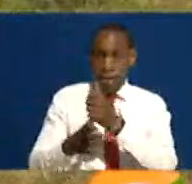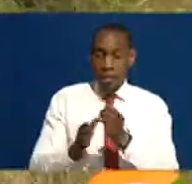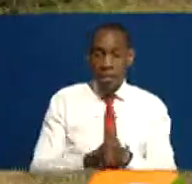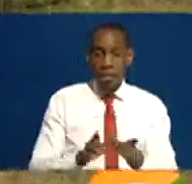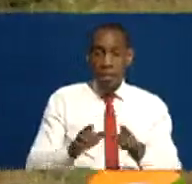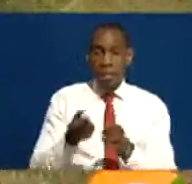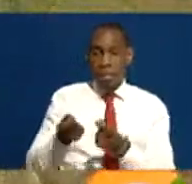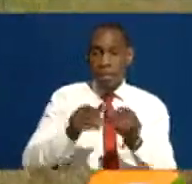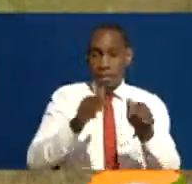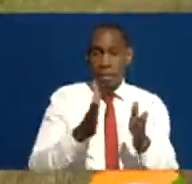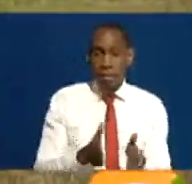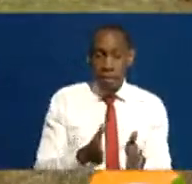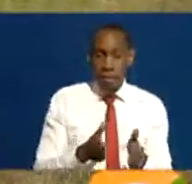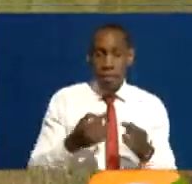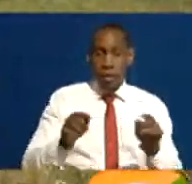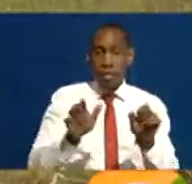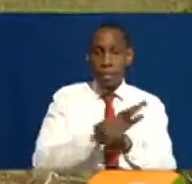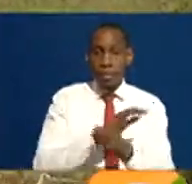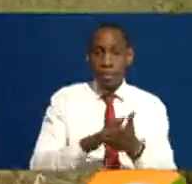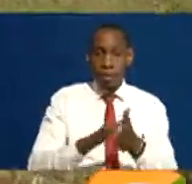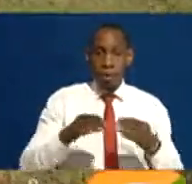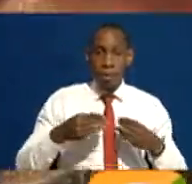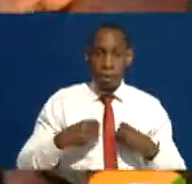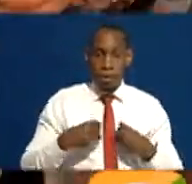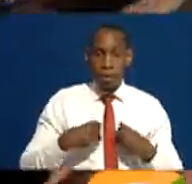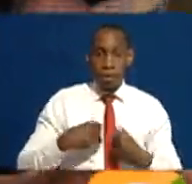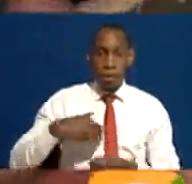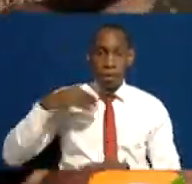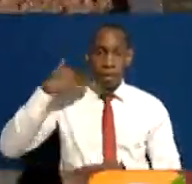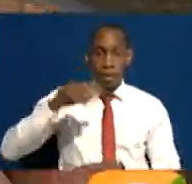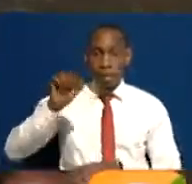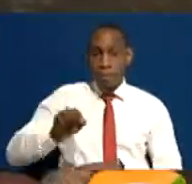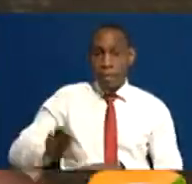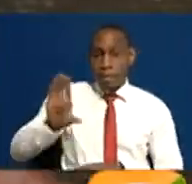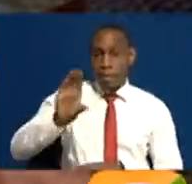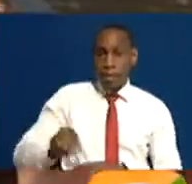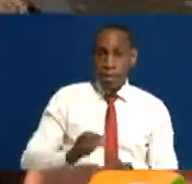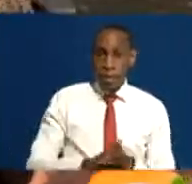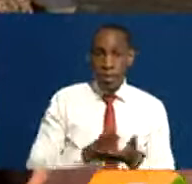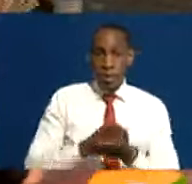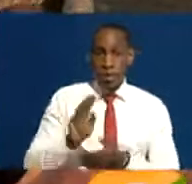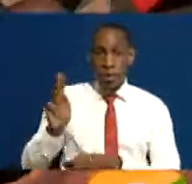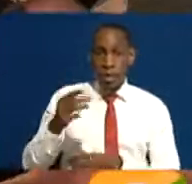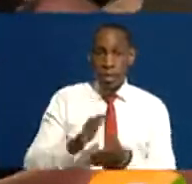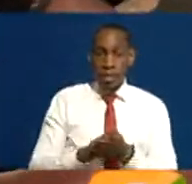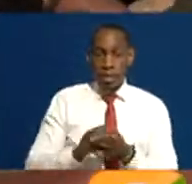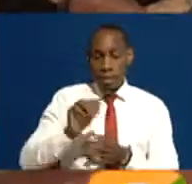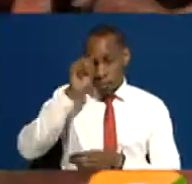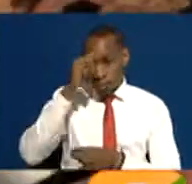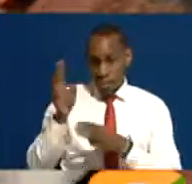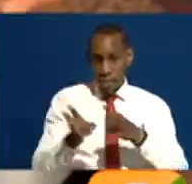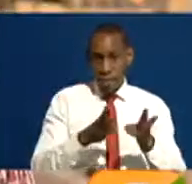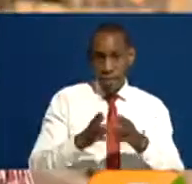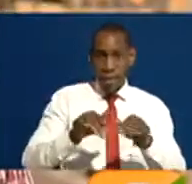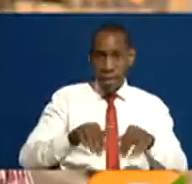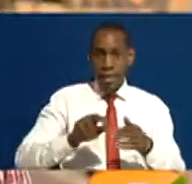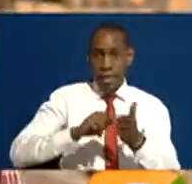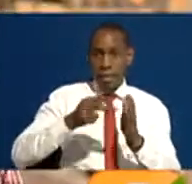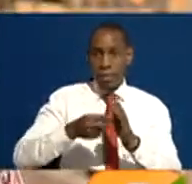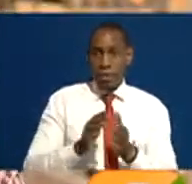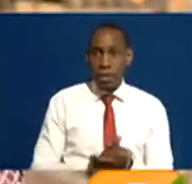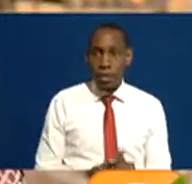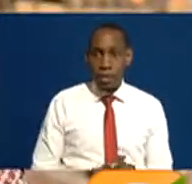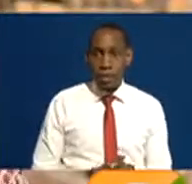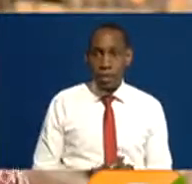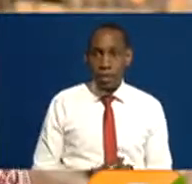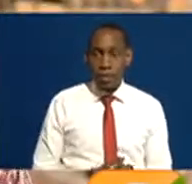among few farmers who have successfully adopted the dorper breed thanks to the Kenya Climate Smart Agriculture Project. Karibu